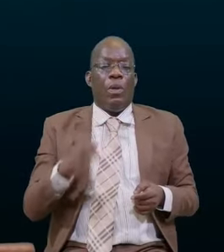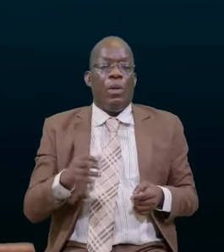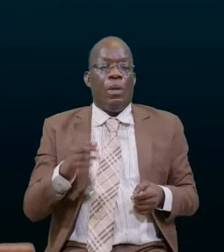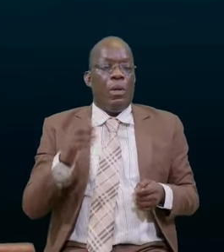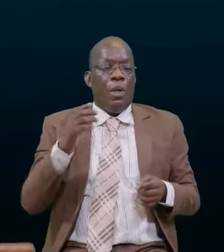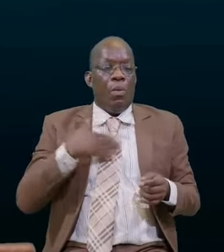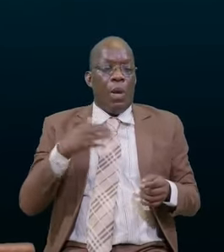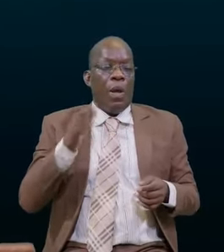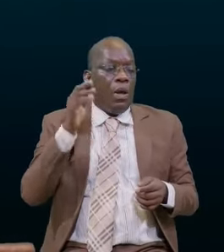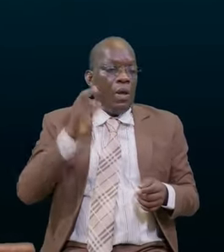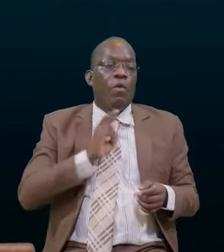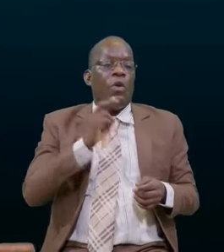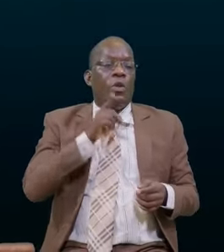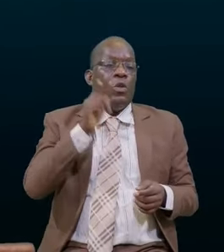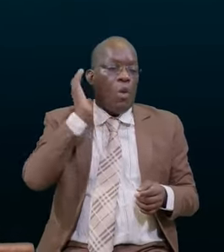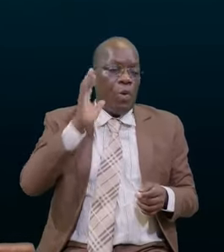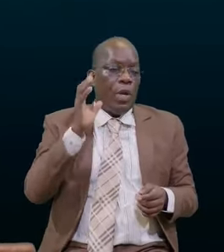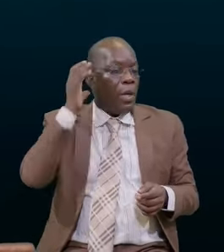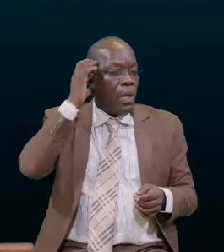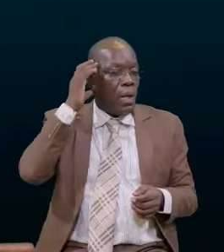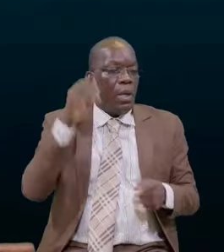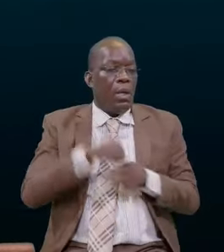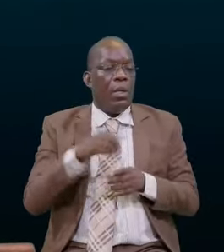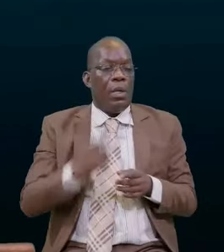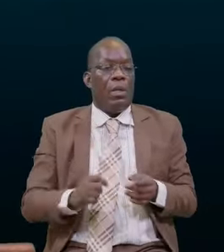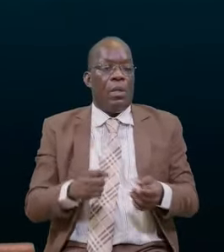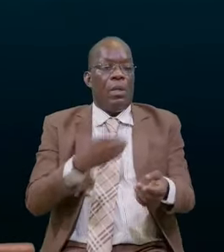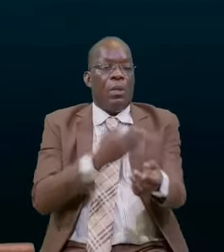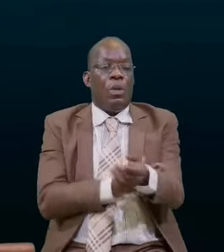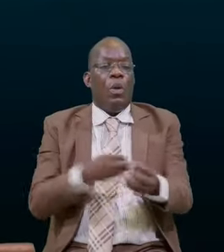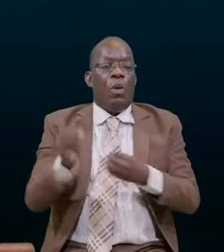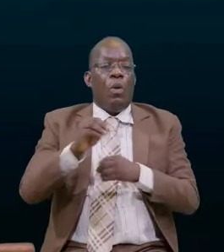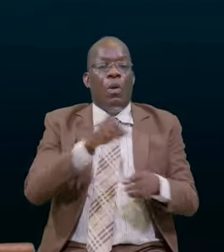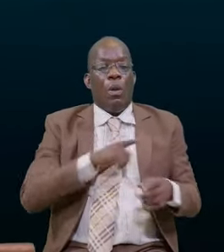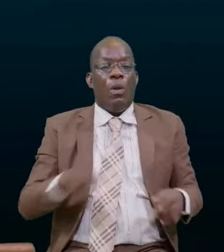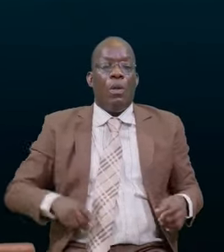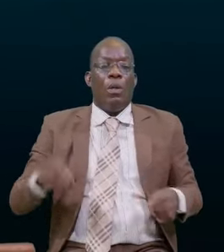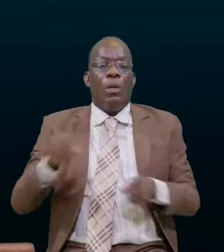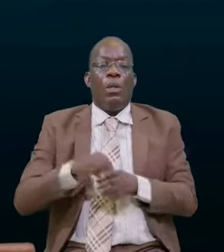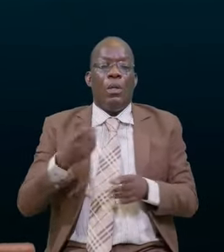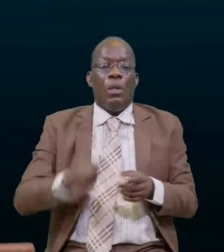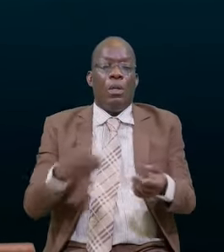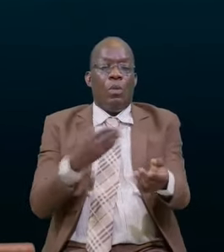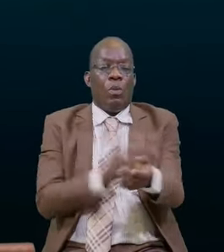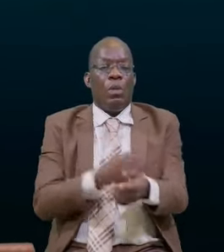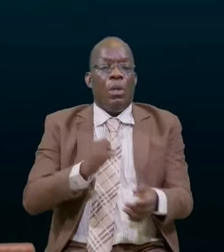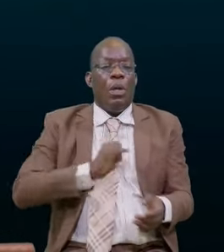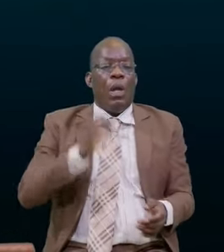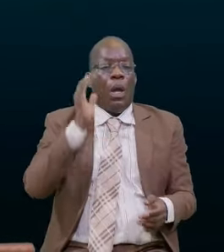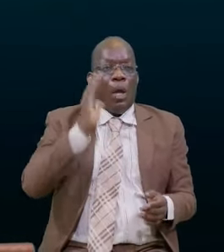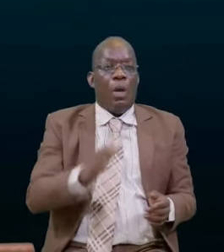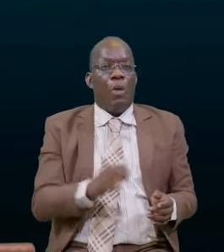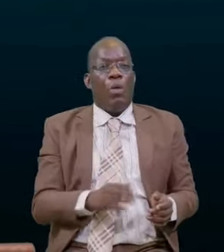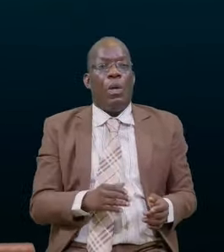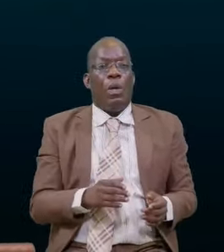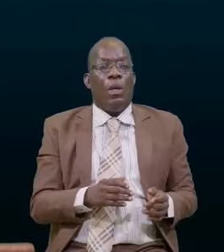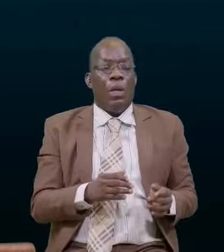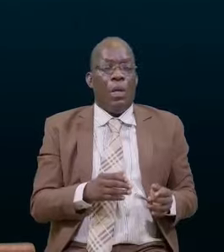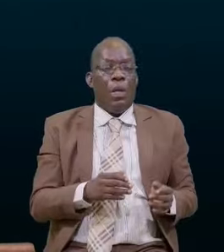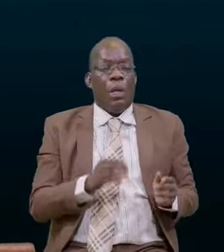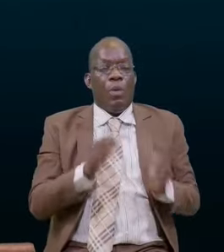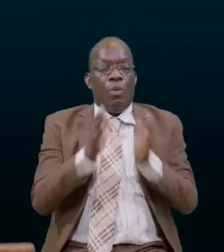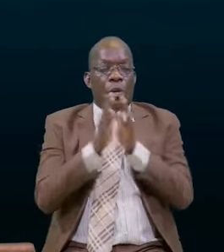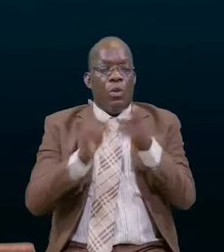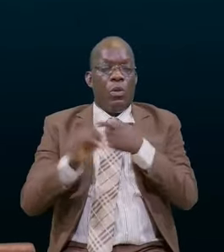in the morning morning oh Lord in the morning will I direct my prayer to thee and we look up that's the testimony of the